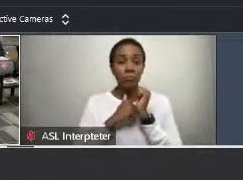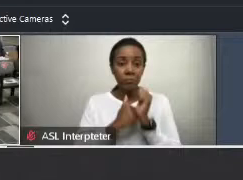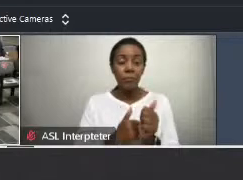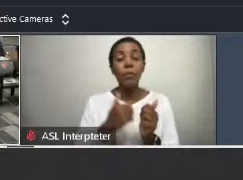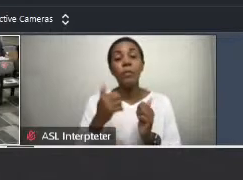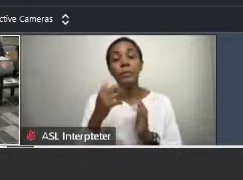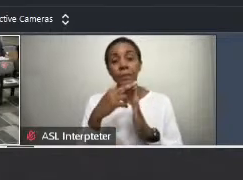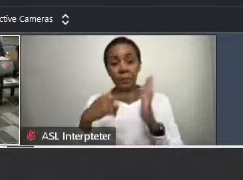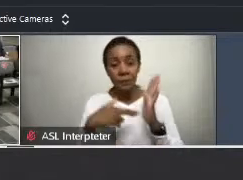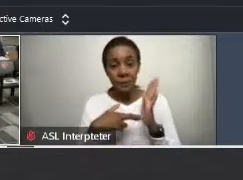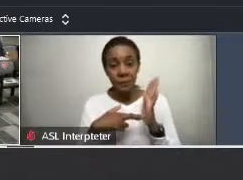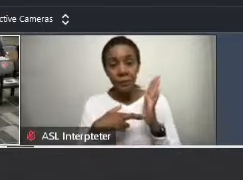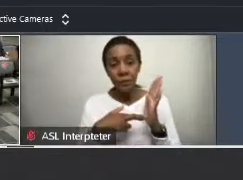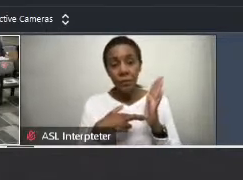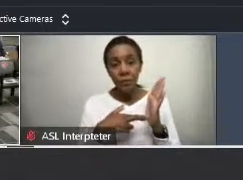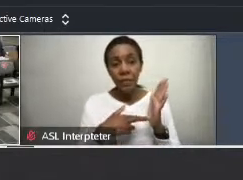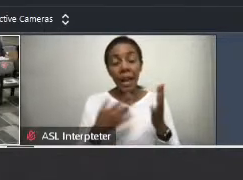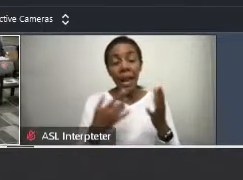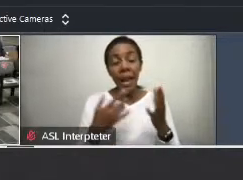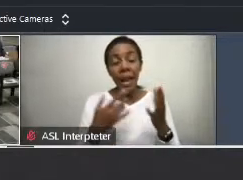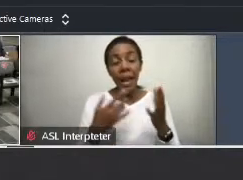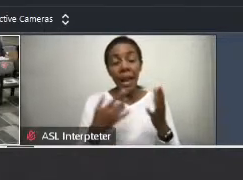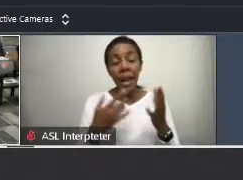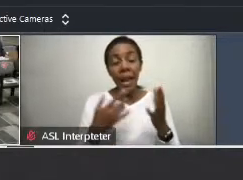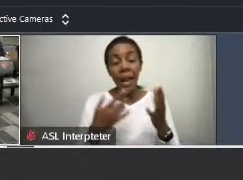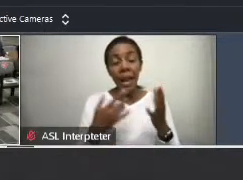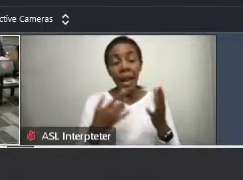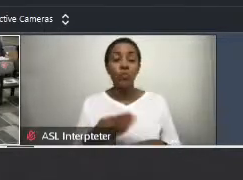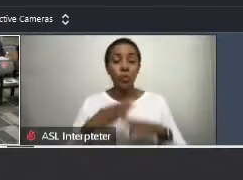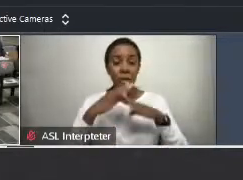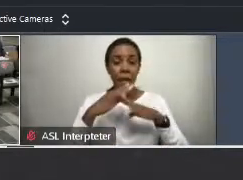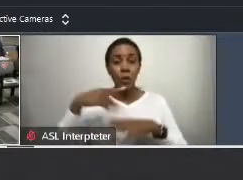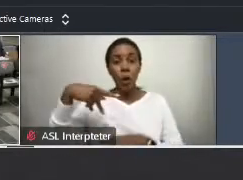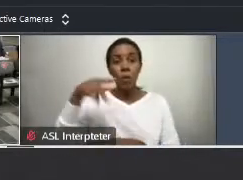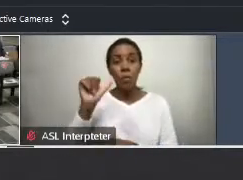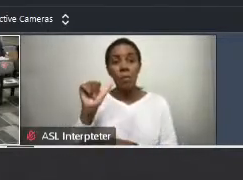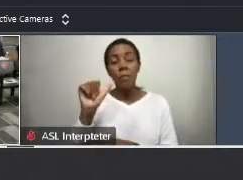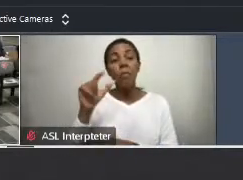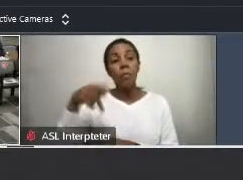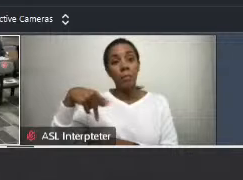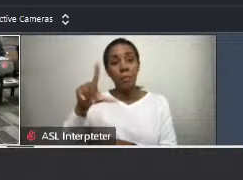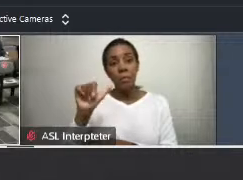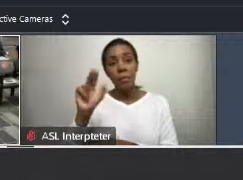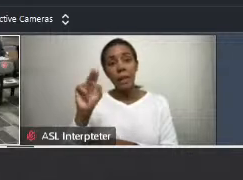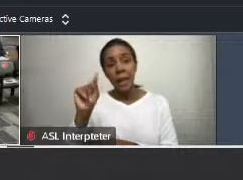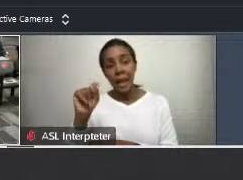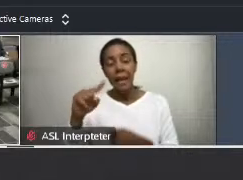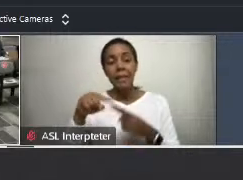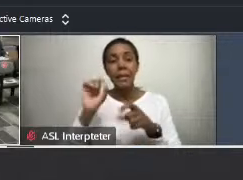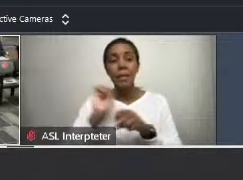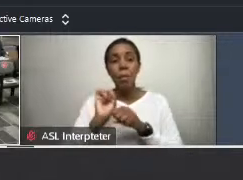industrial customers, and assurance that we protect our plants, our employees, and our collection system.